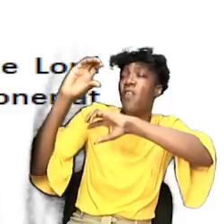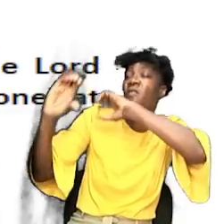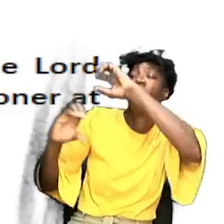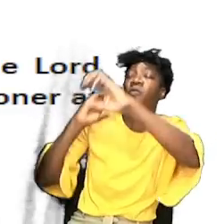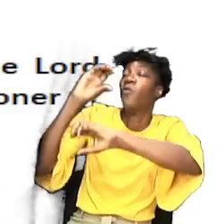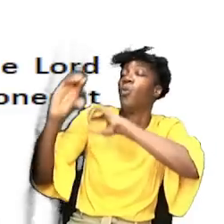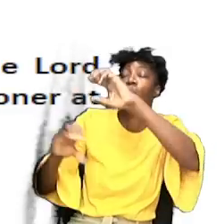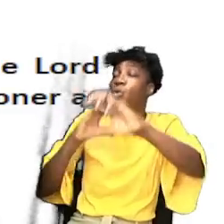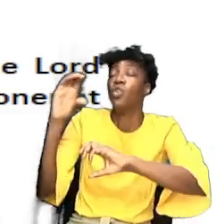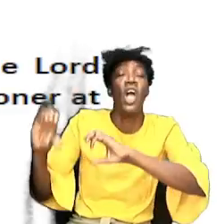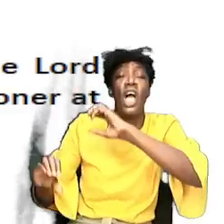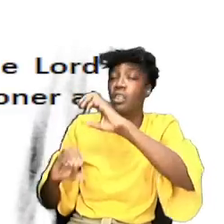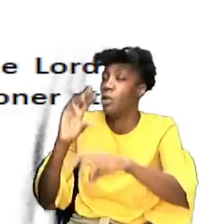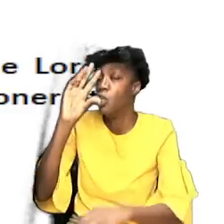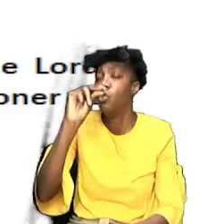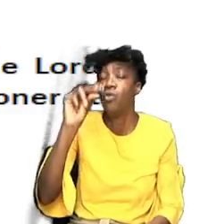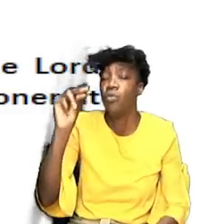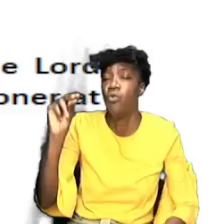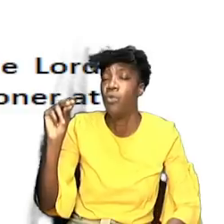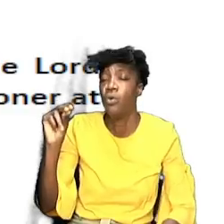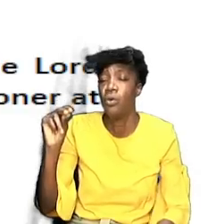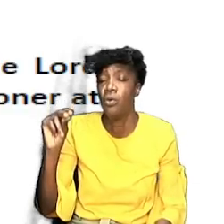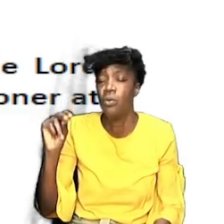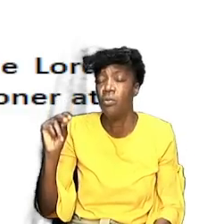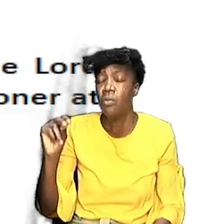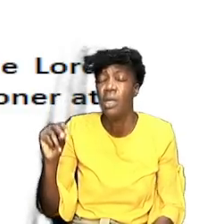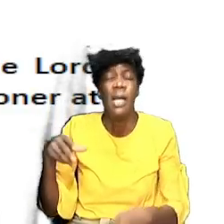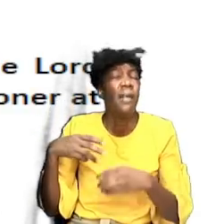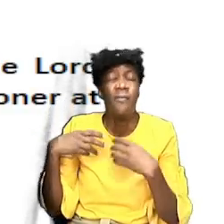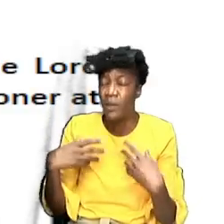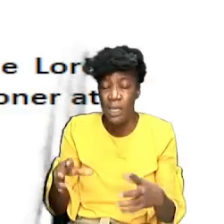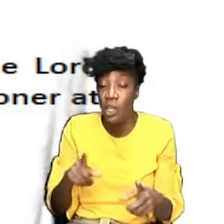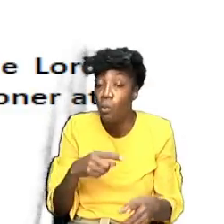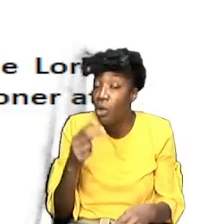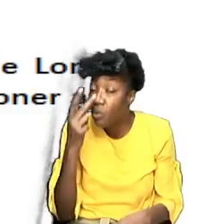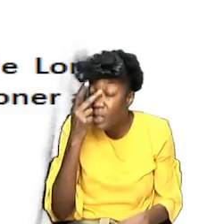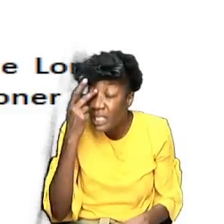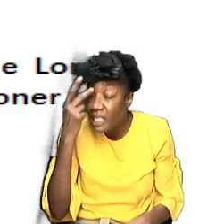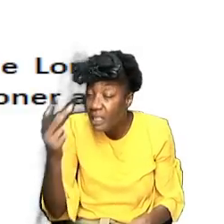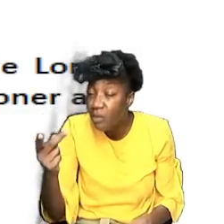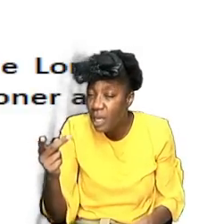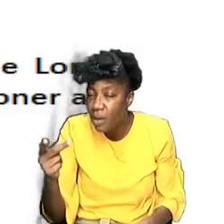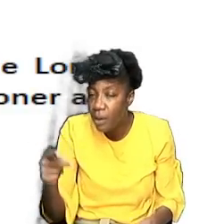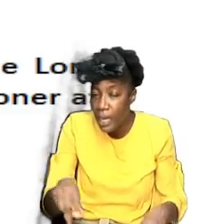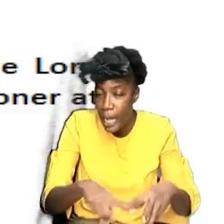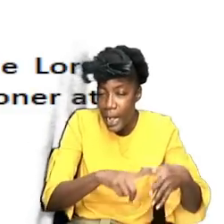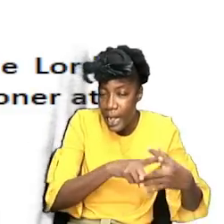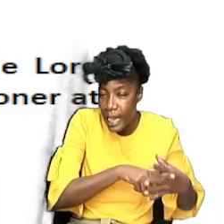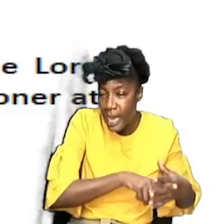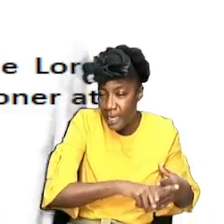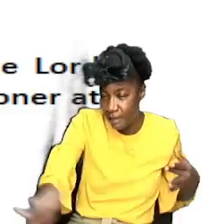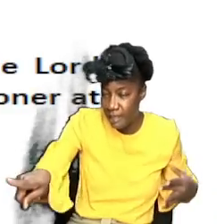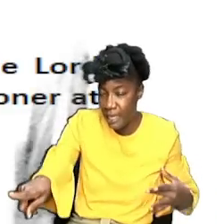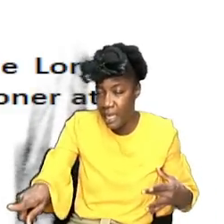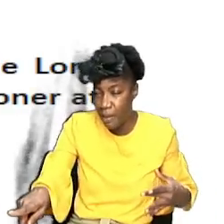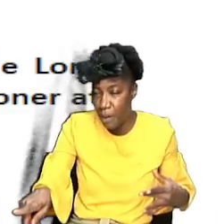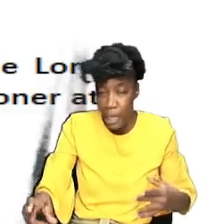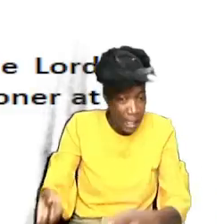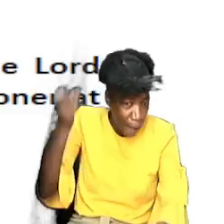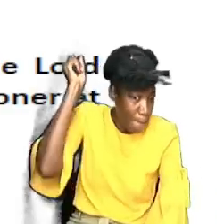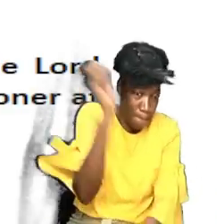it's not true, it practically ain't got to naught, you know. But we'll see where he escaped that type of beating.